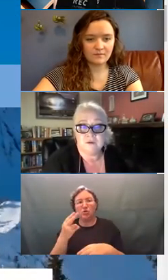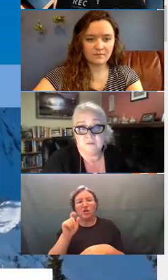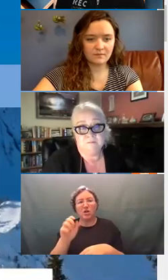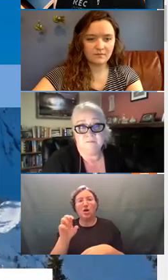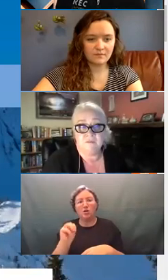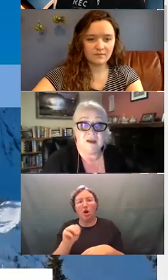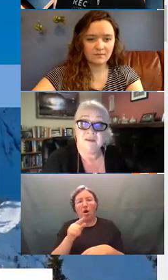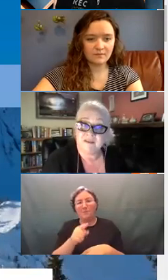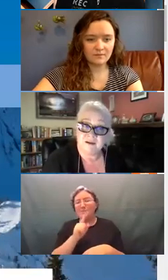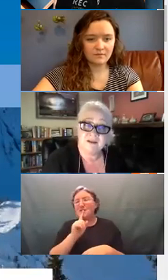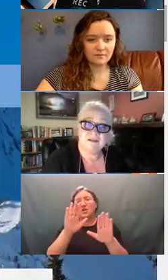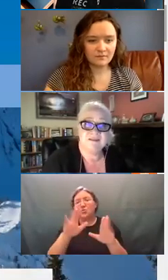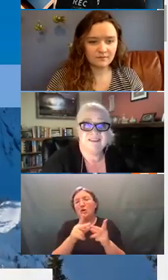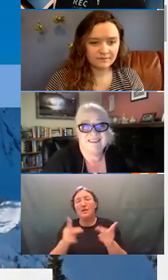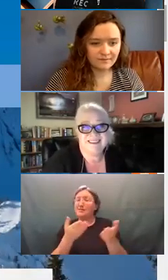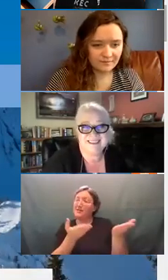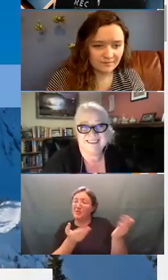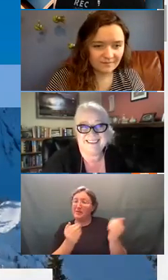go for everything. There it is.